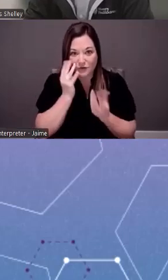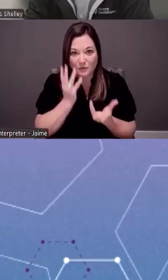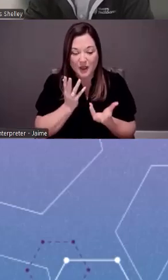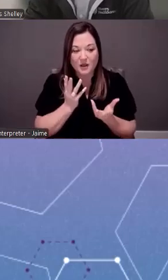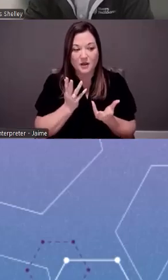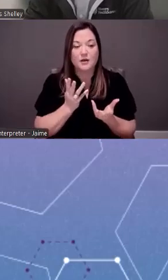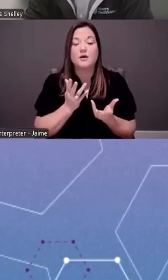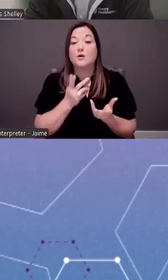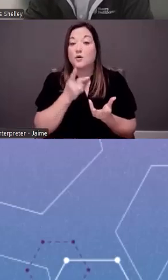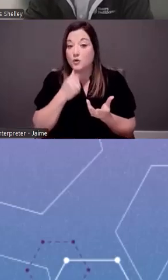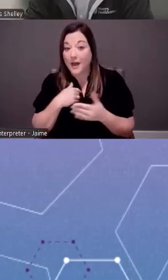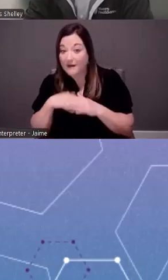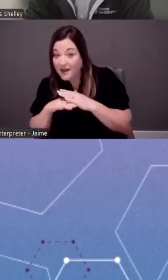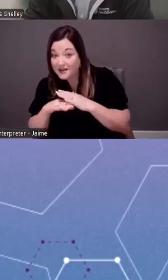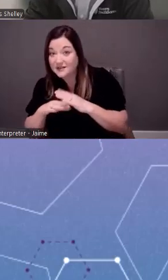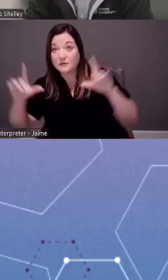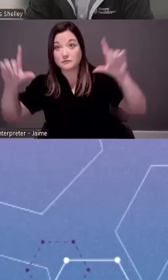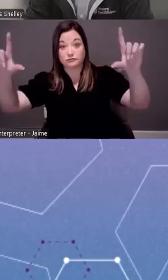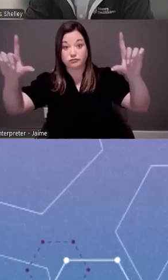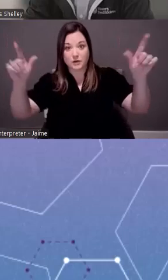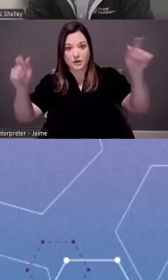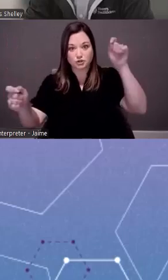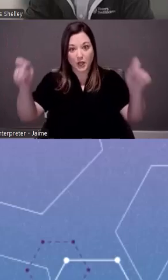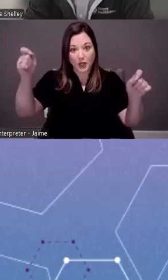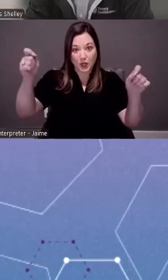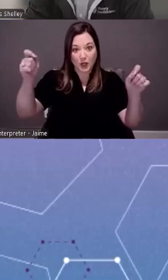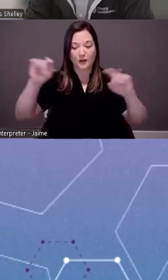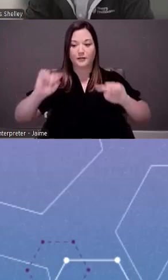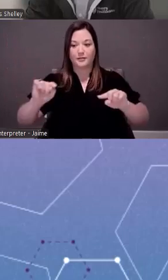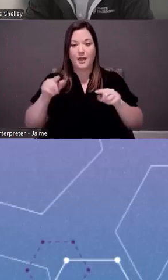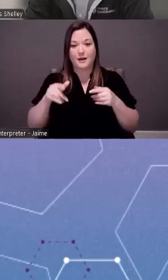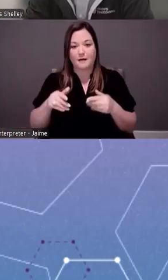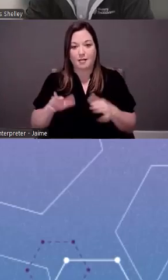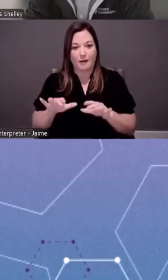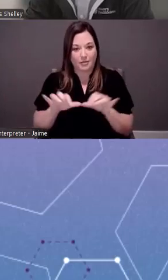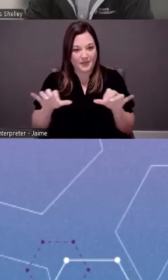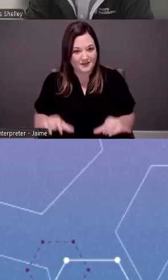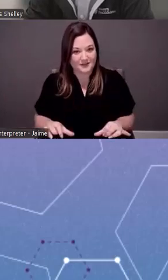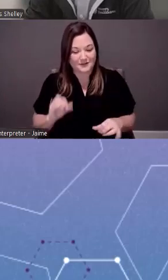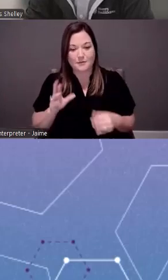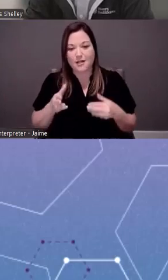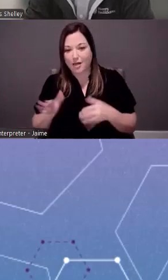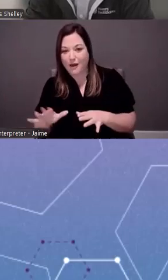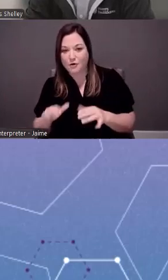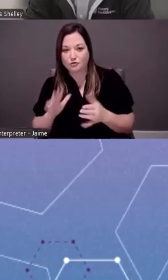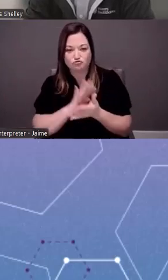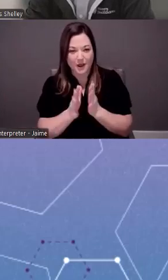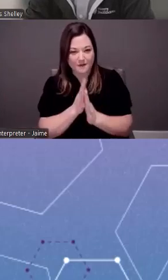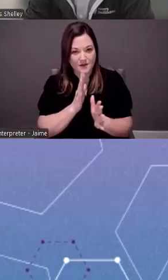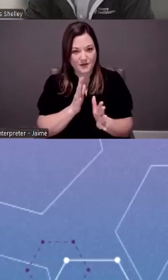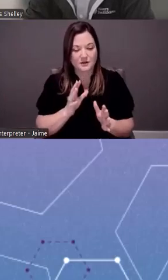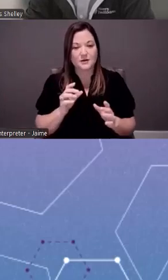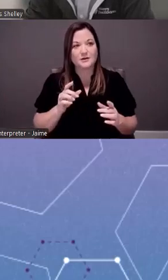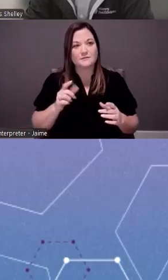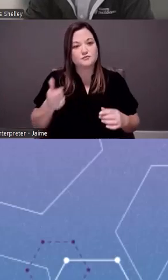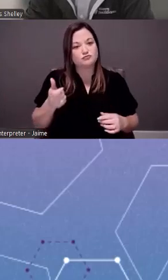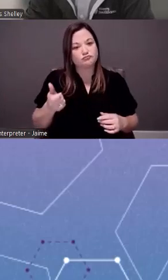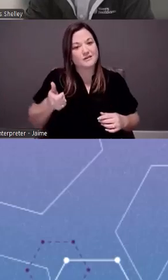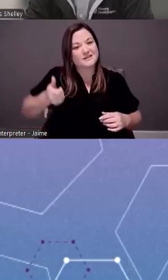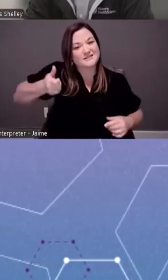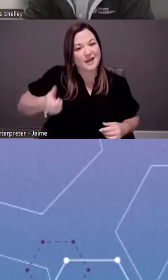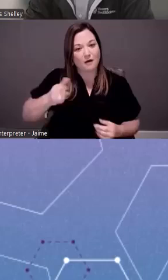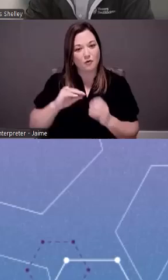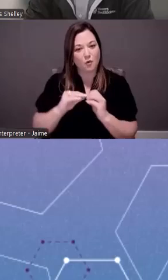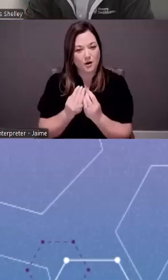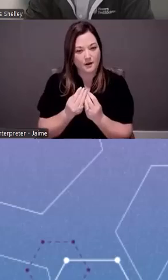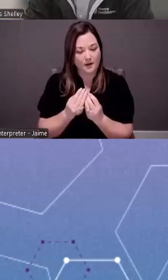this information and when, it allowed the system or the traffic to self-organize in a different way. People could